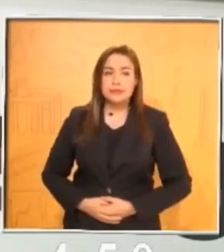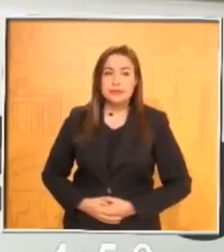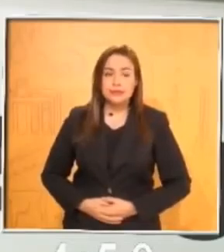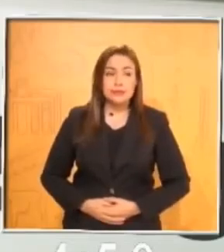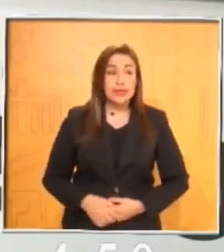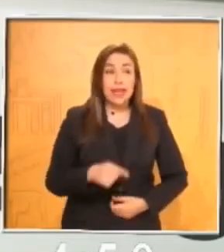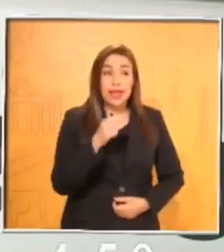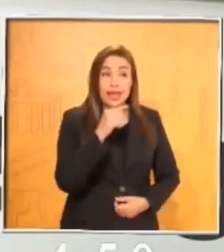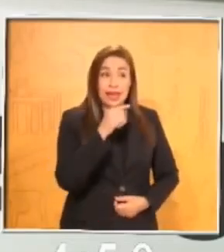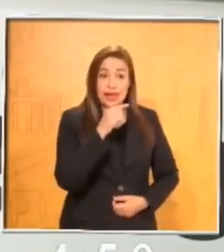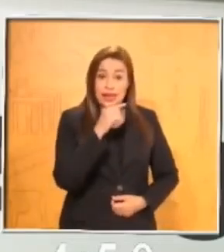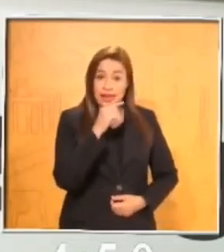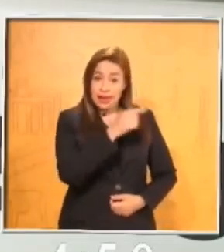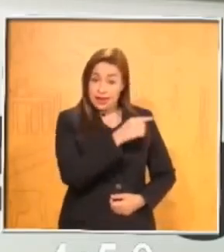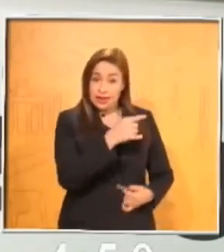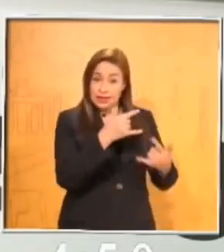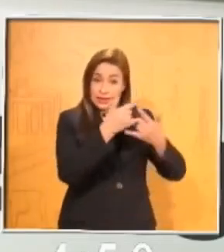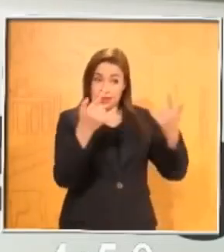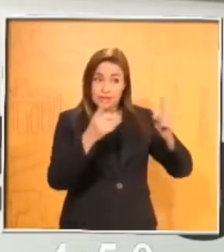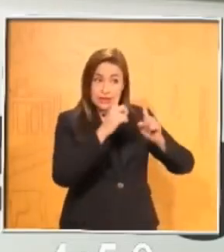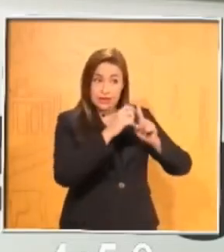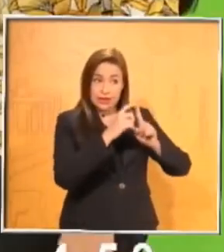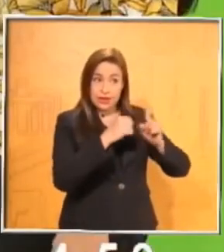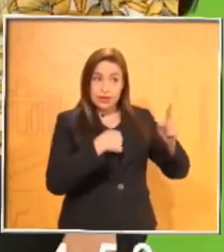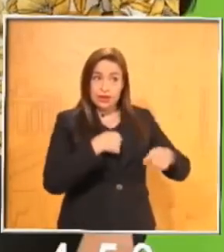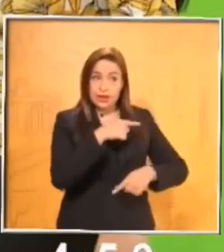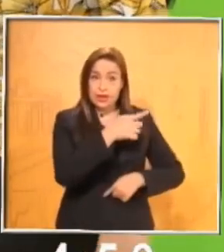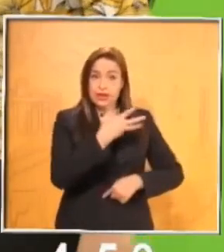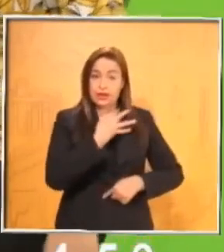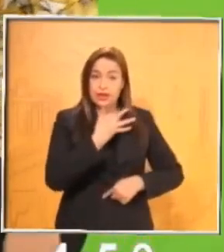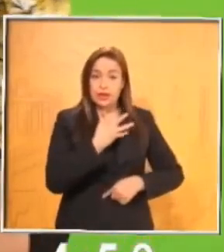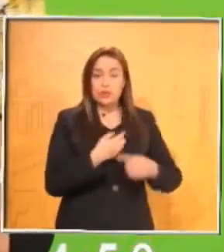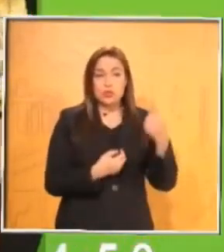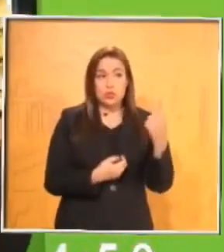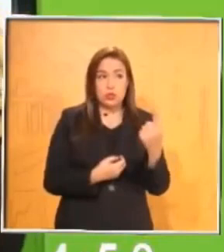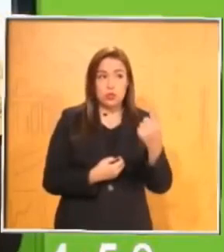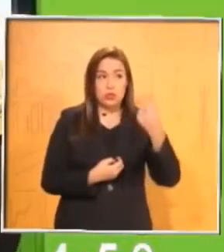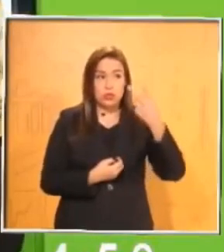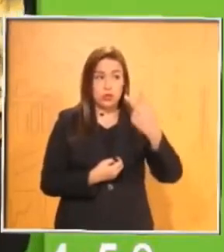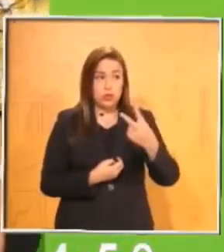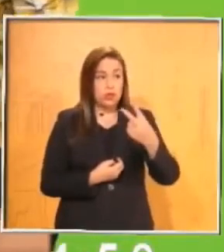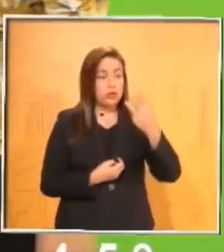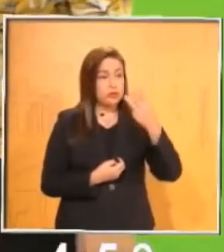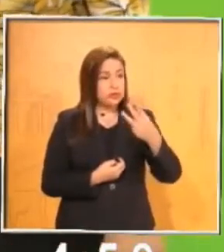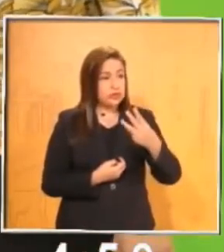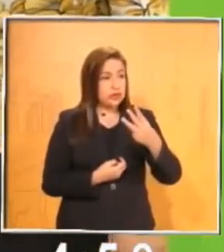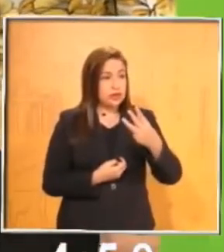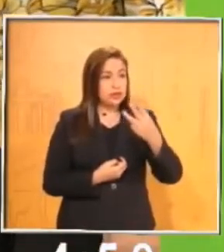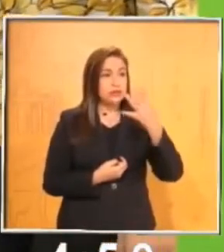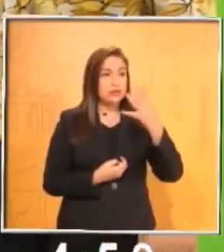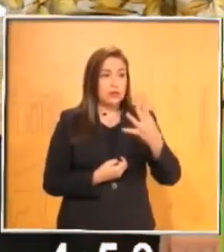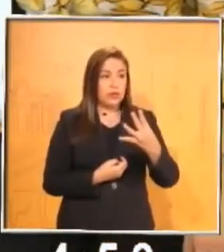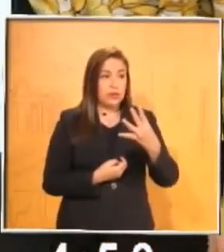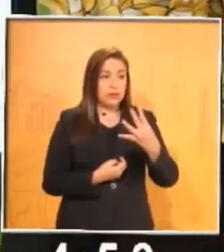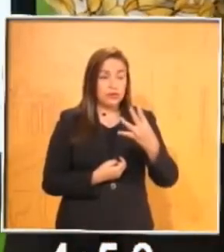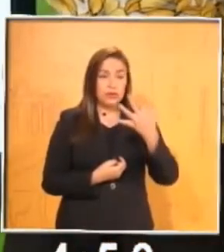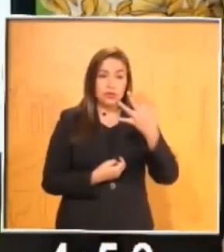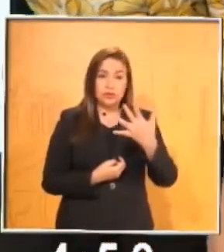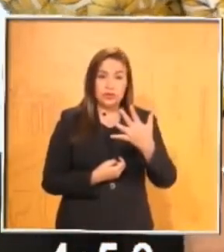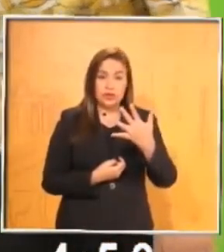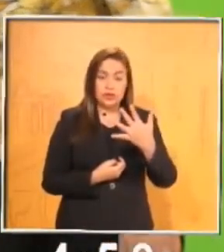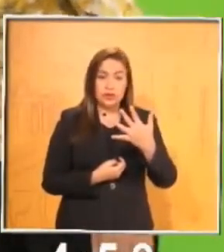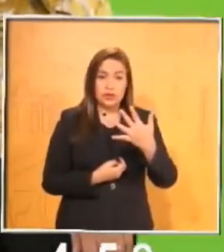In this comic strip, we have 1, 2, 3, 4,